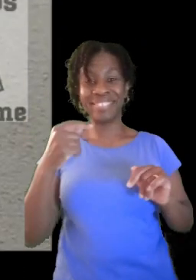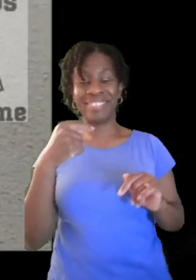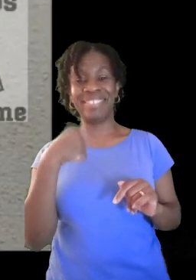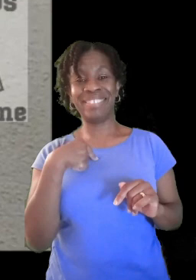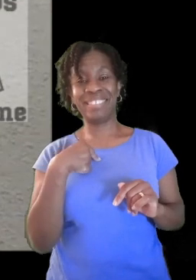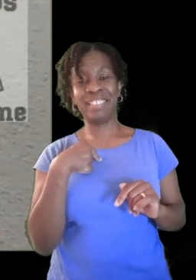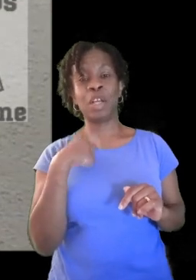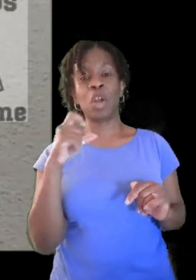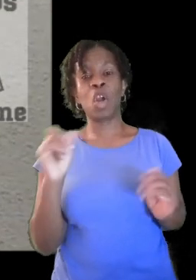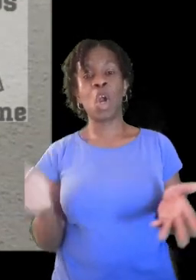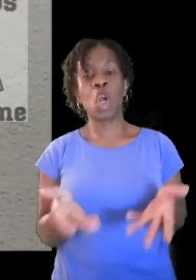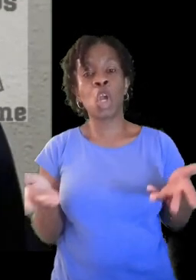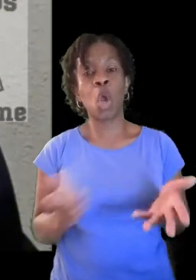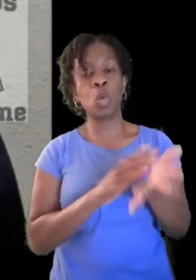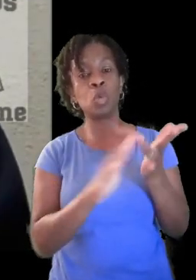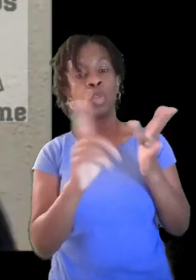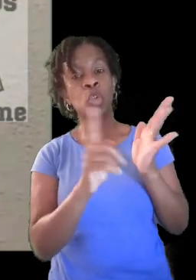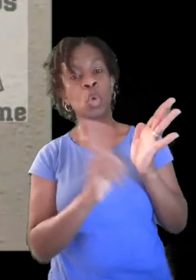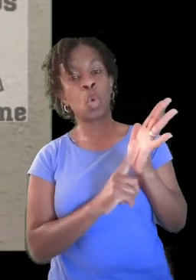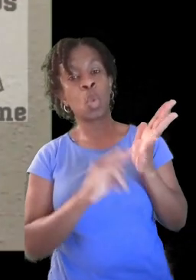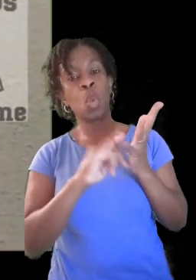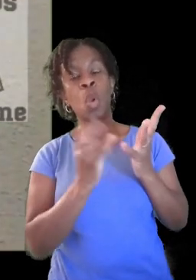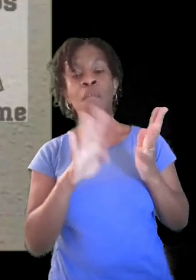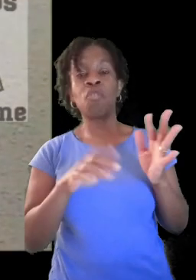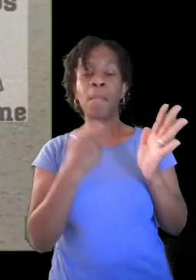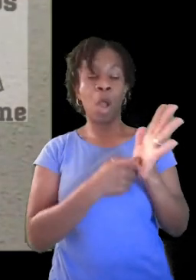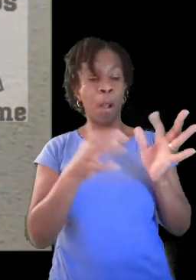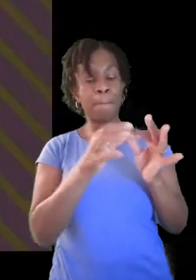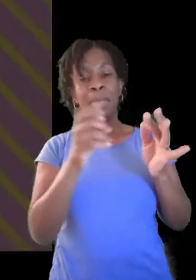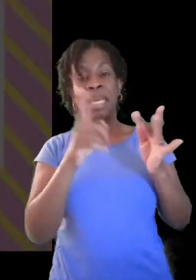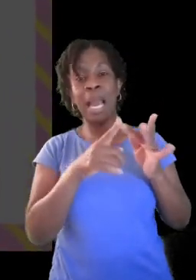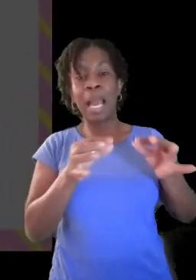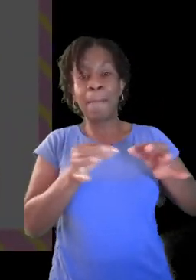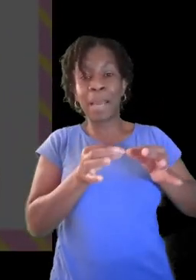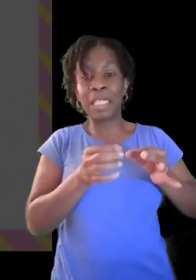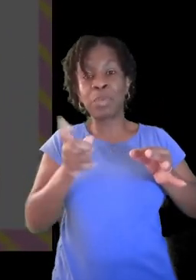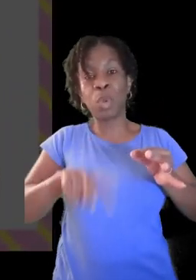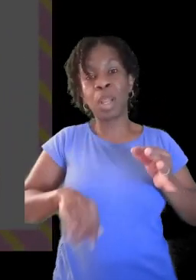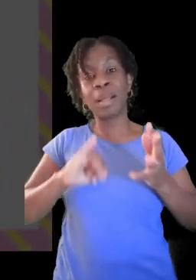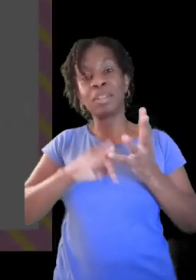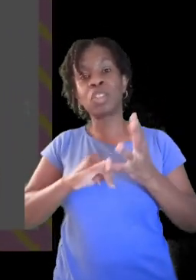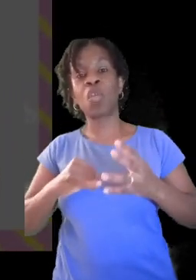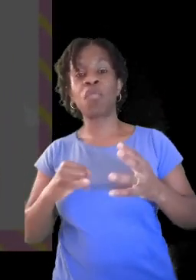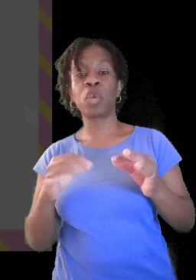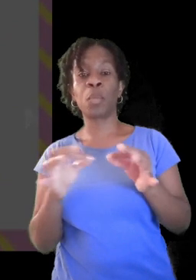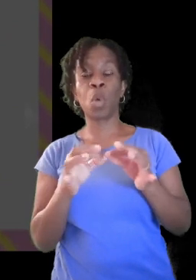Hi, Coach Holls here from RBI Wales Baseball and Softball.